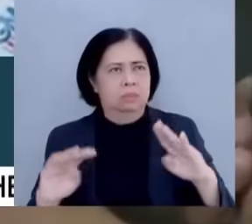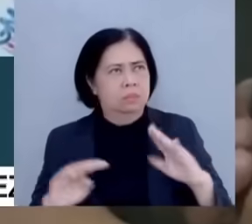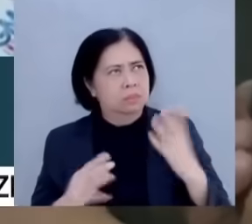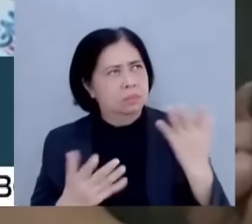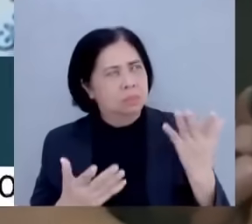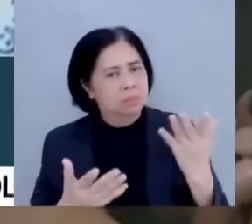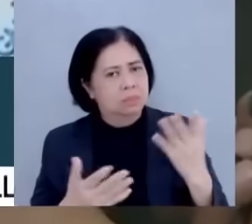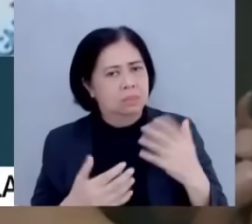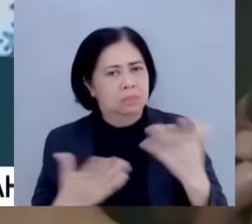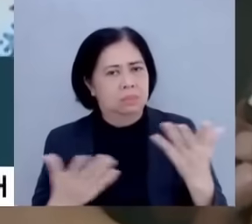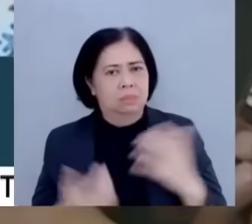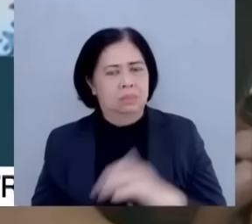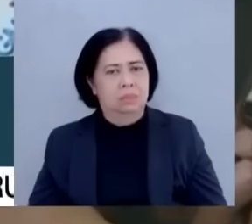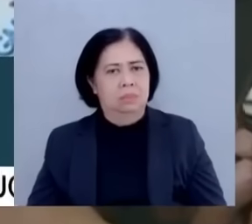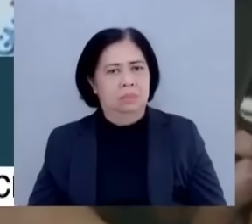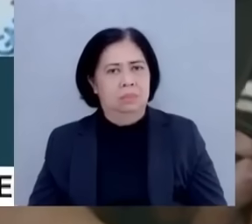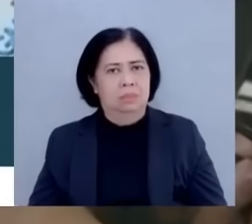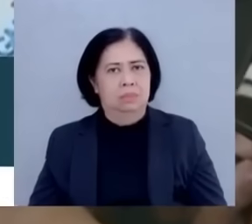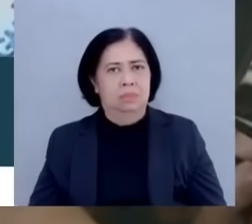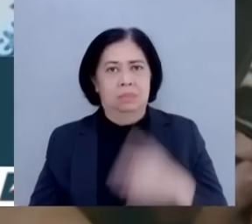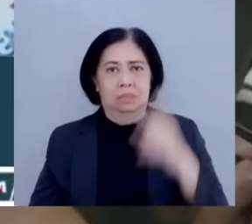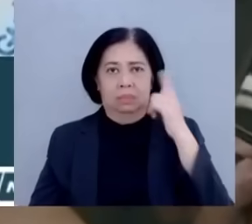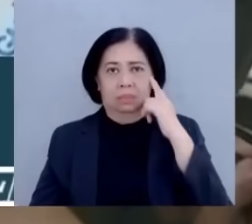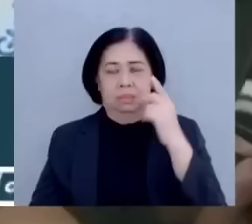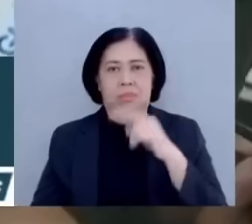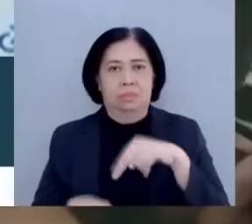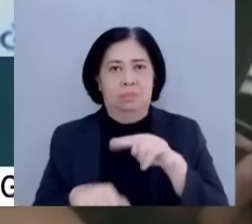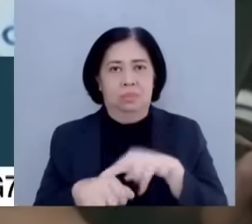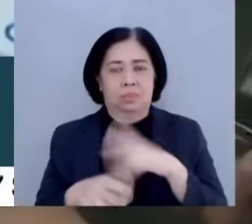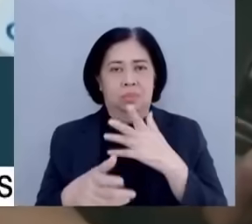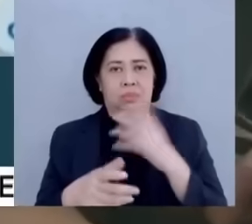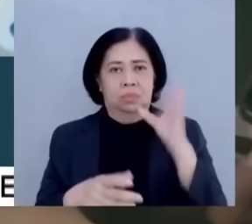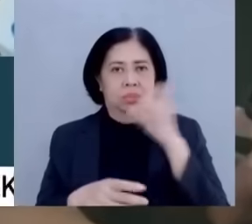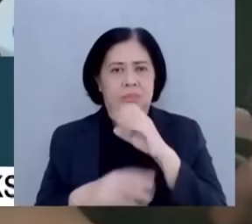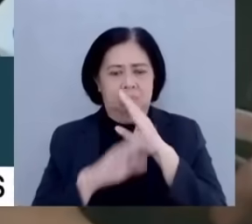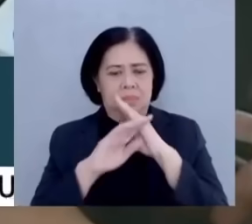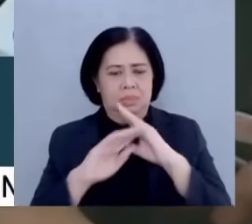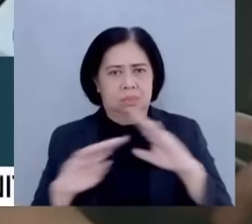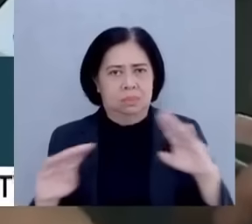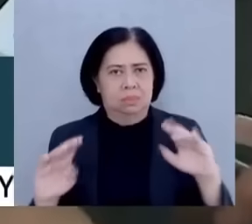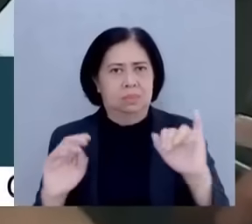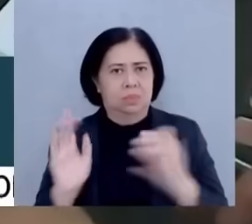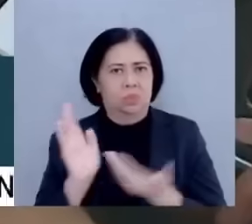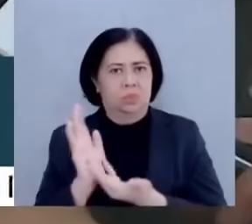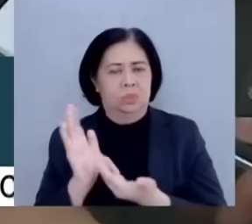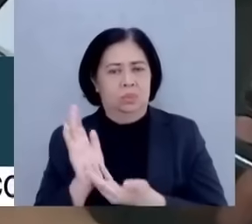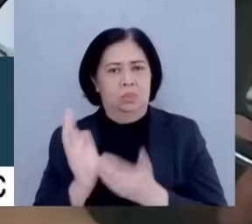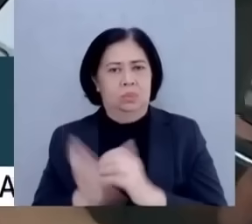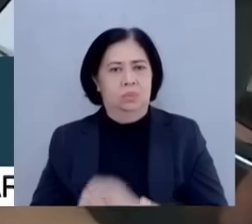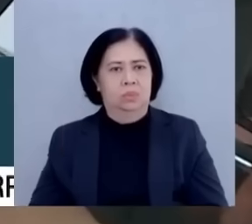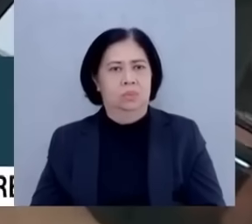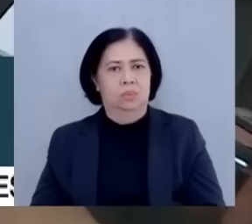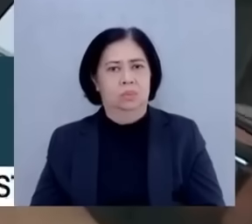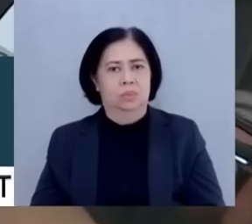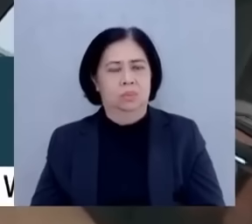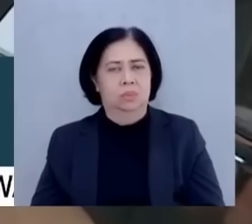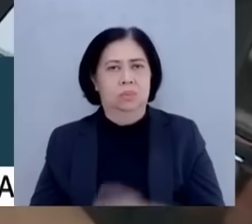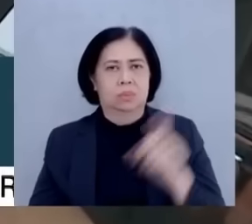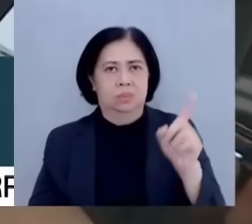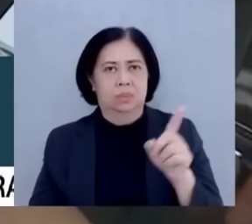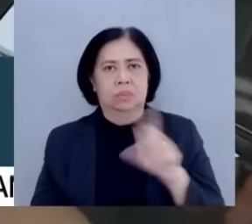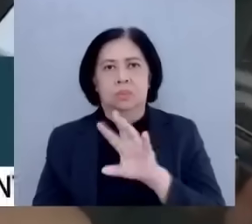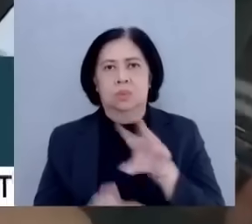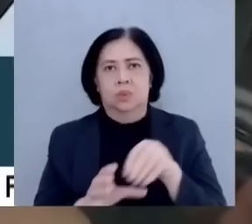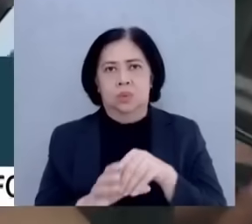Ito, natural assumption ito natin lahat. The silence is proof that the inclusion of